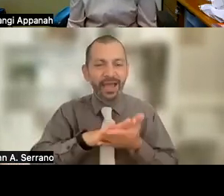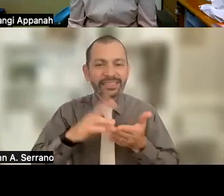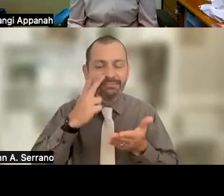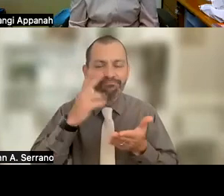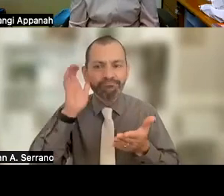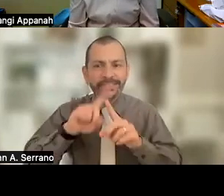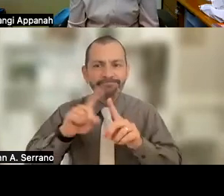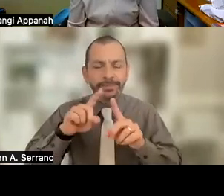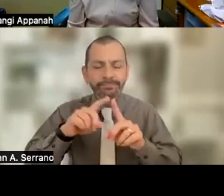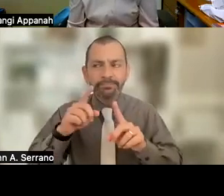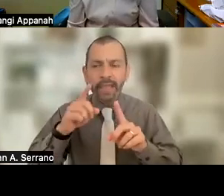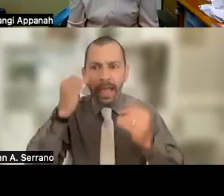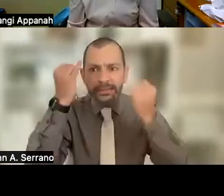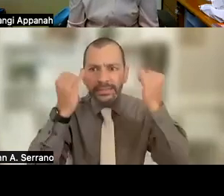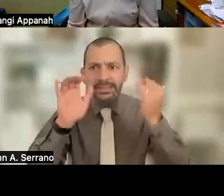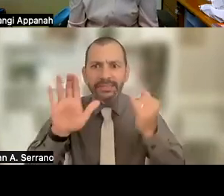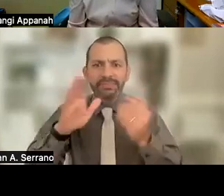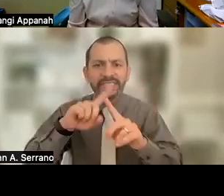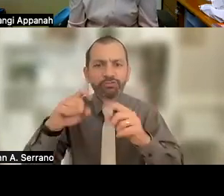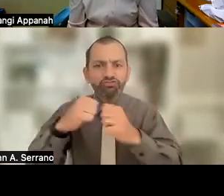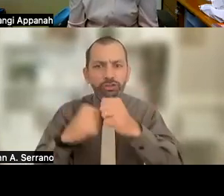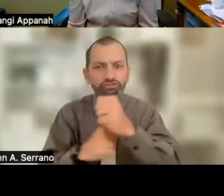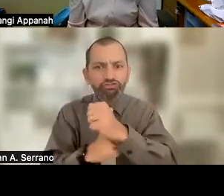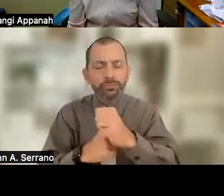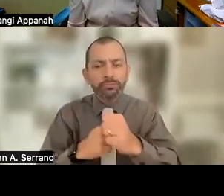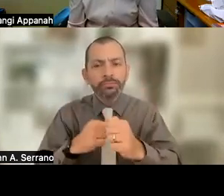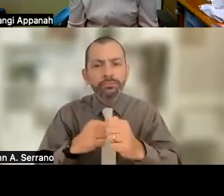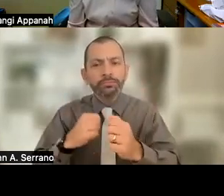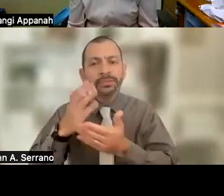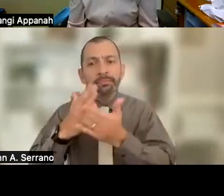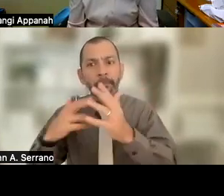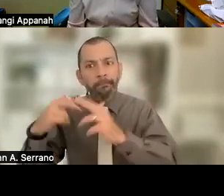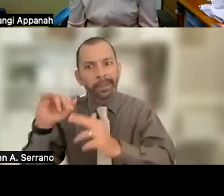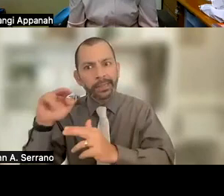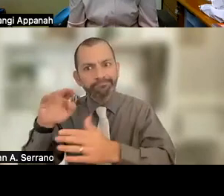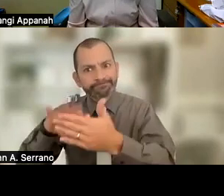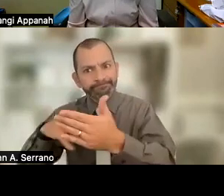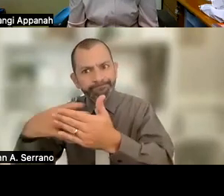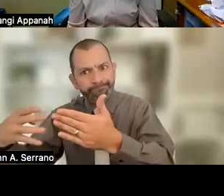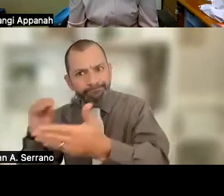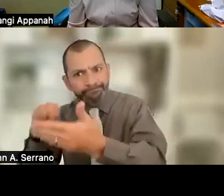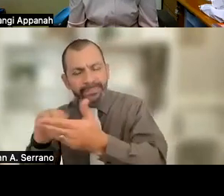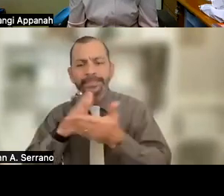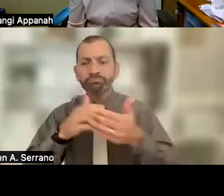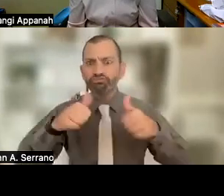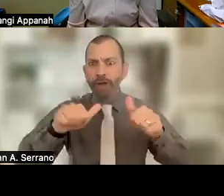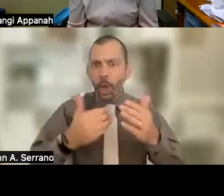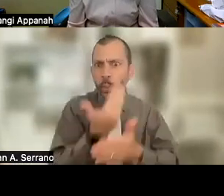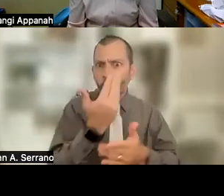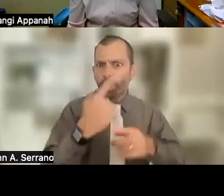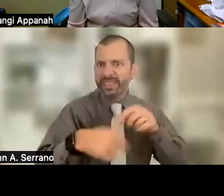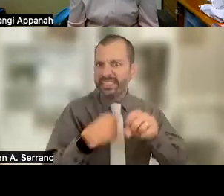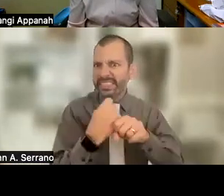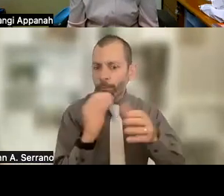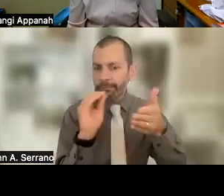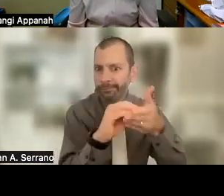Yeah, I enjoyed it, the opportunity to hear from different people what strategies they're doing. Do they have professional